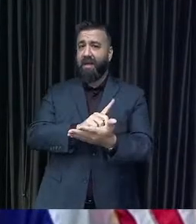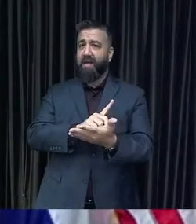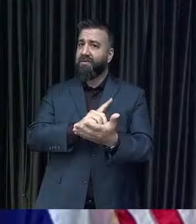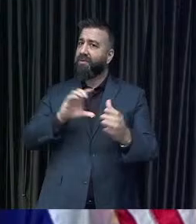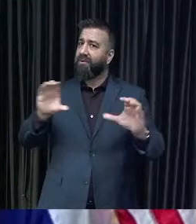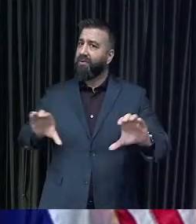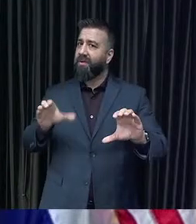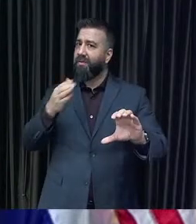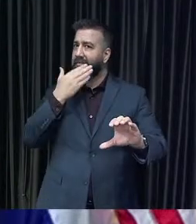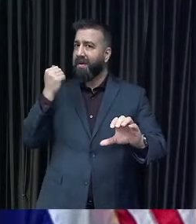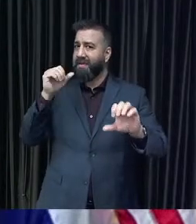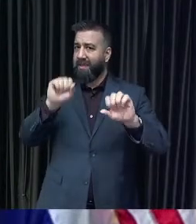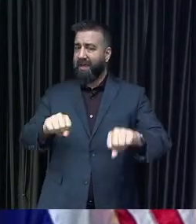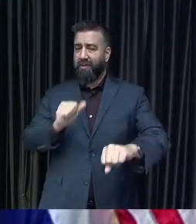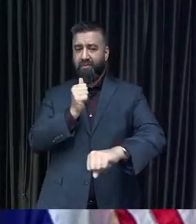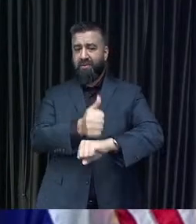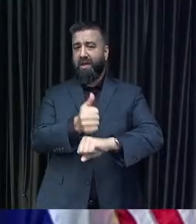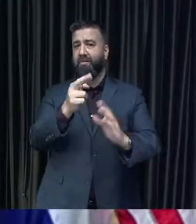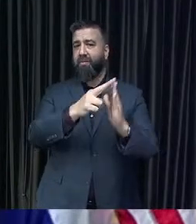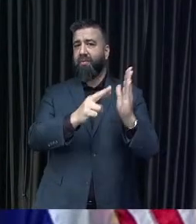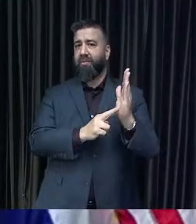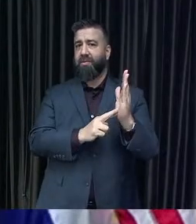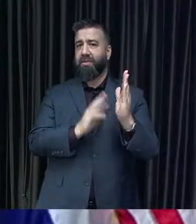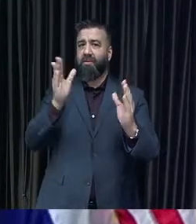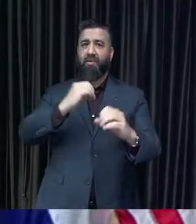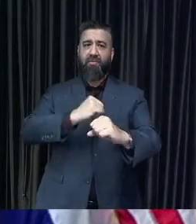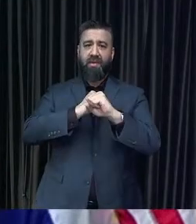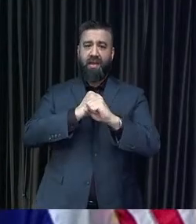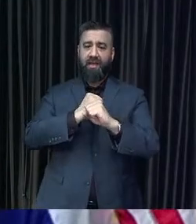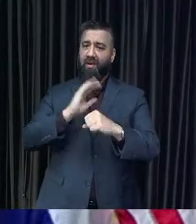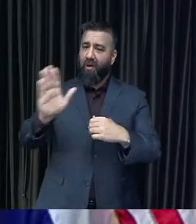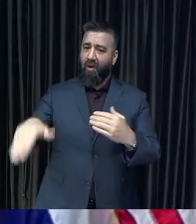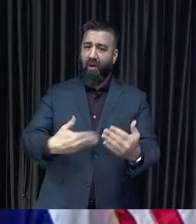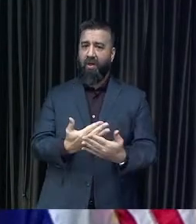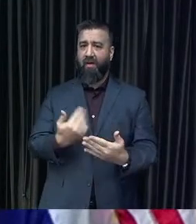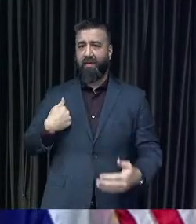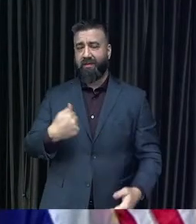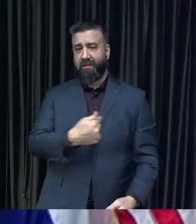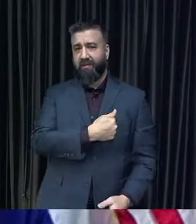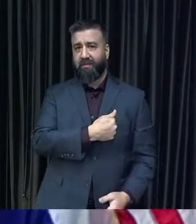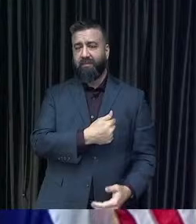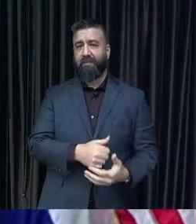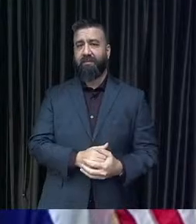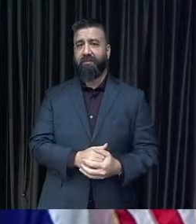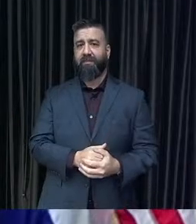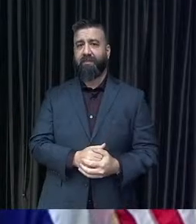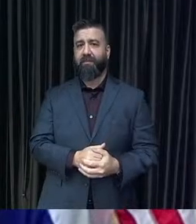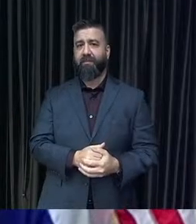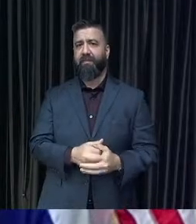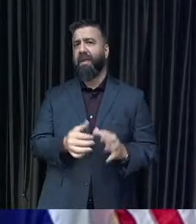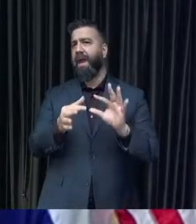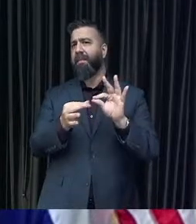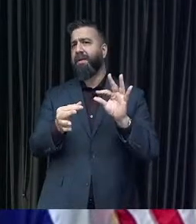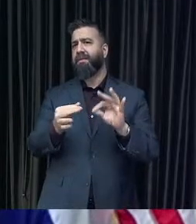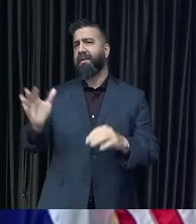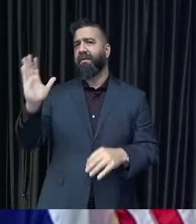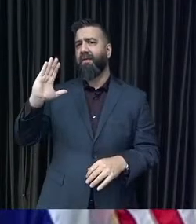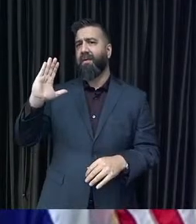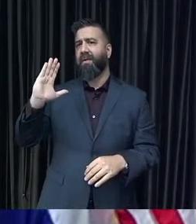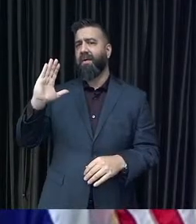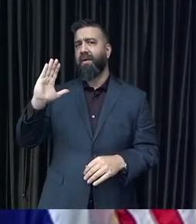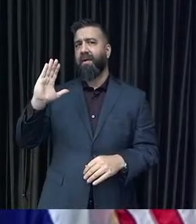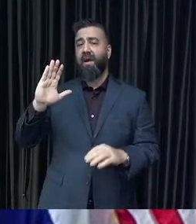to craft policies that protect us all from this deadly virus. And as I said earlier, I hope we can all